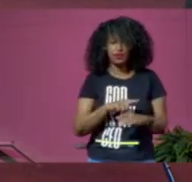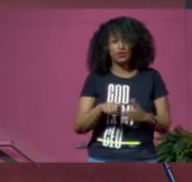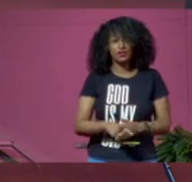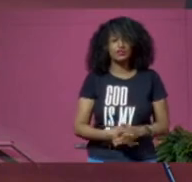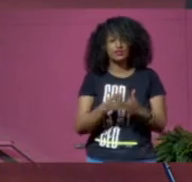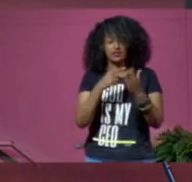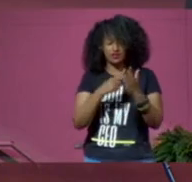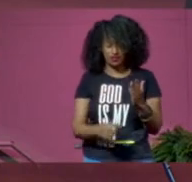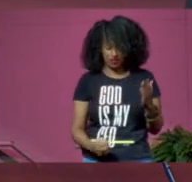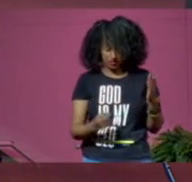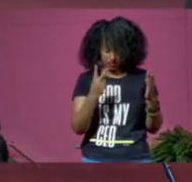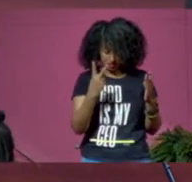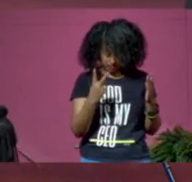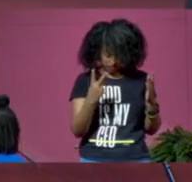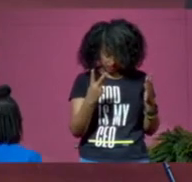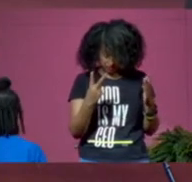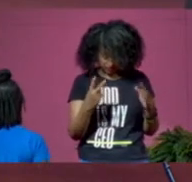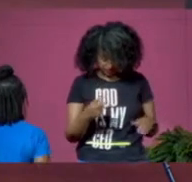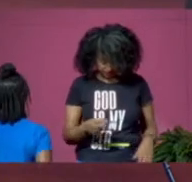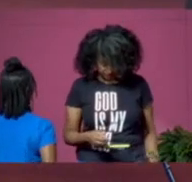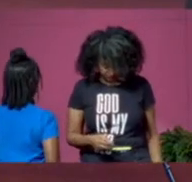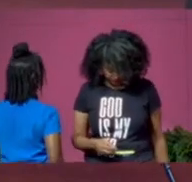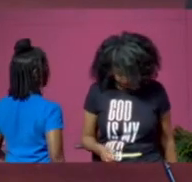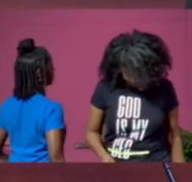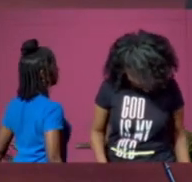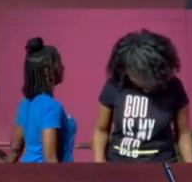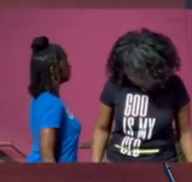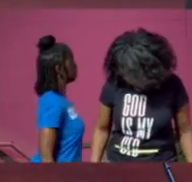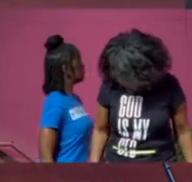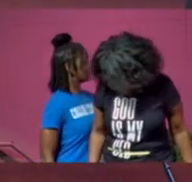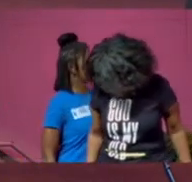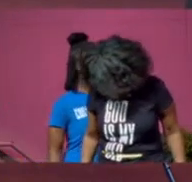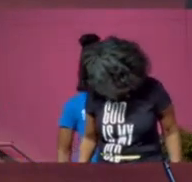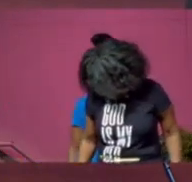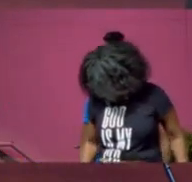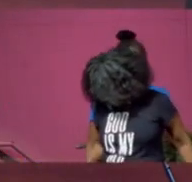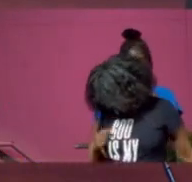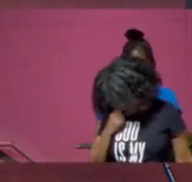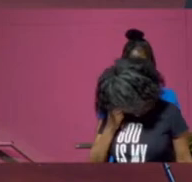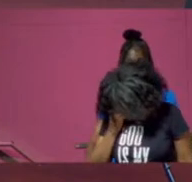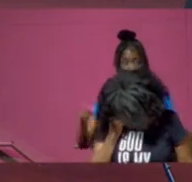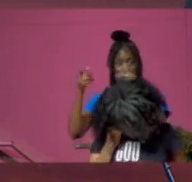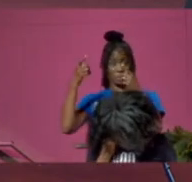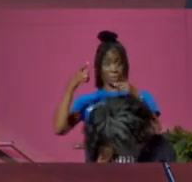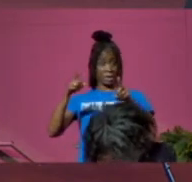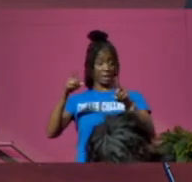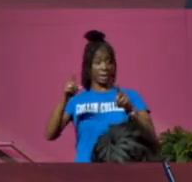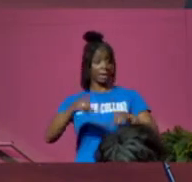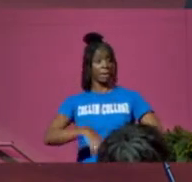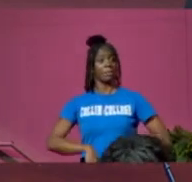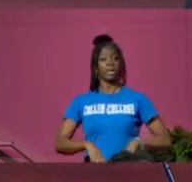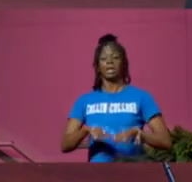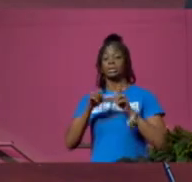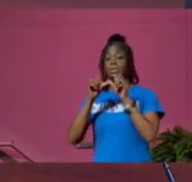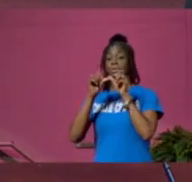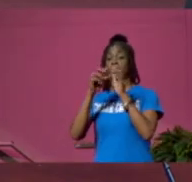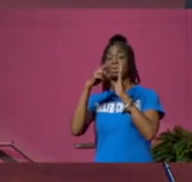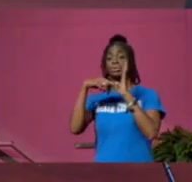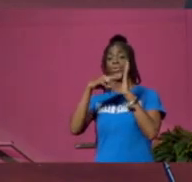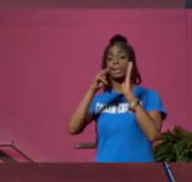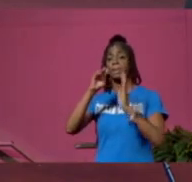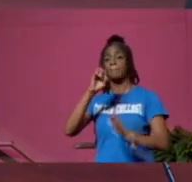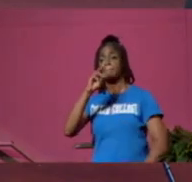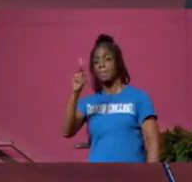12, right, it says that Jesus goes into the wilderness and is tempted. And throughout the rest of the Gospel of Mark and the rest of the